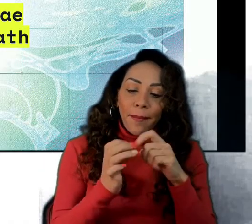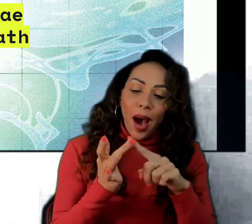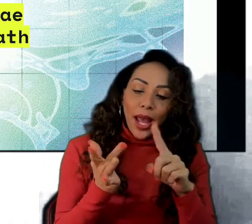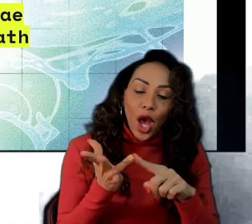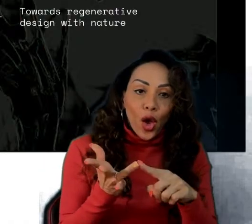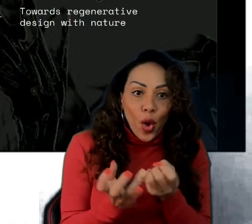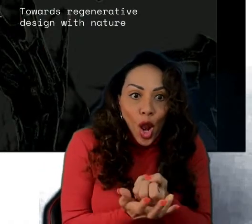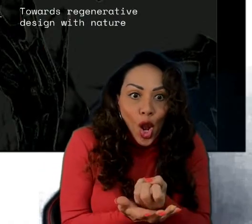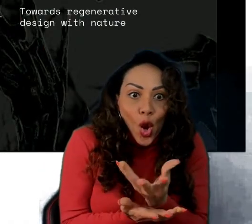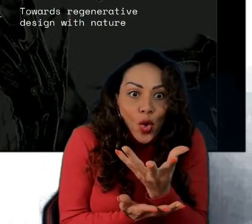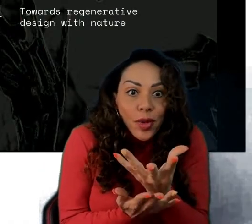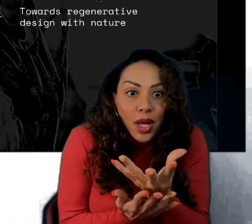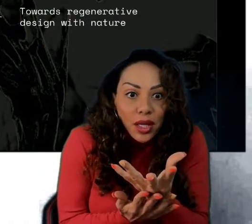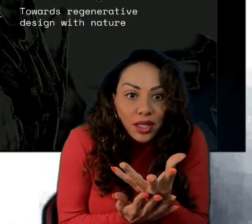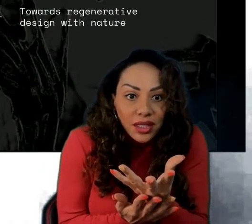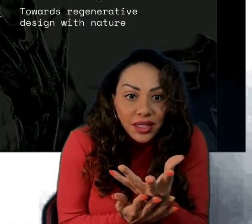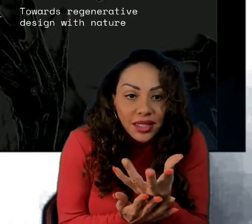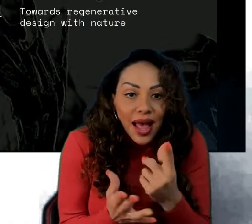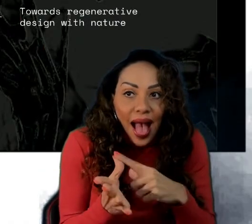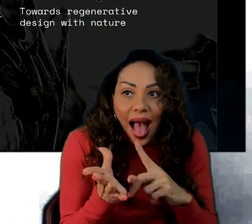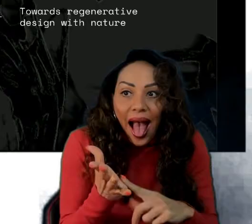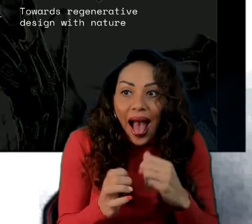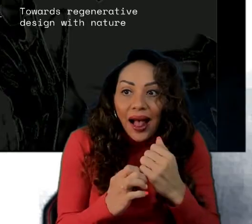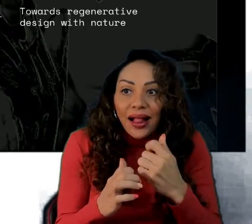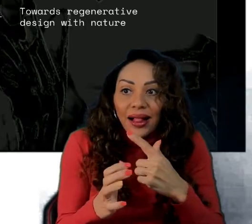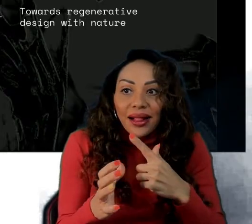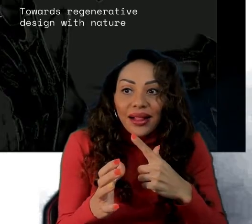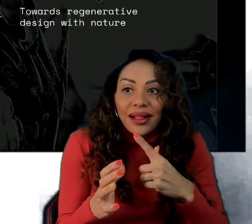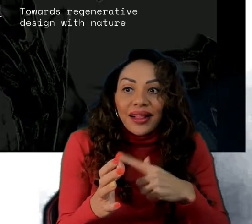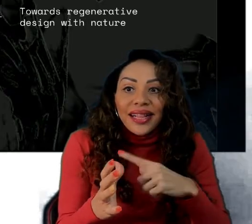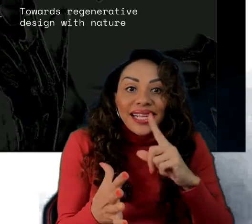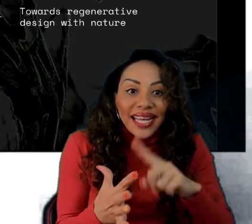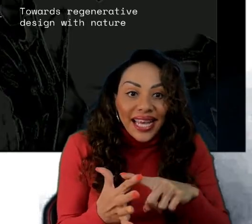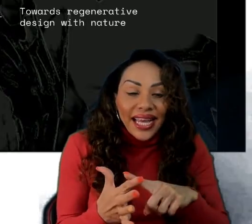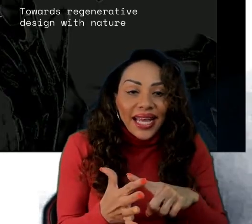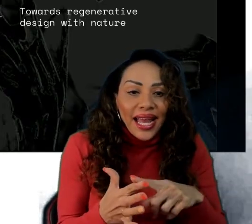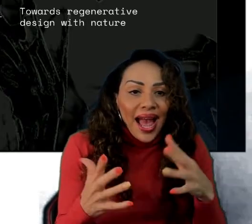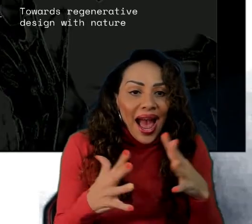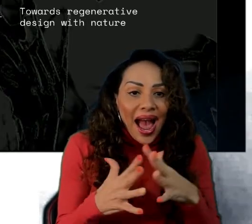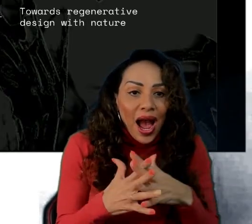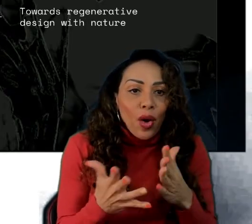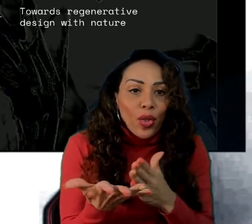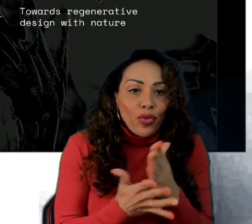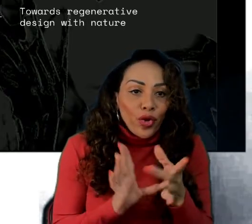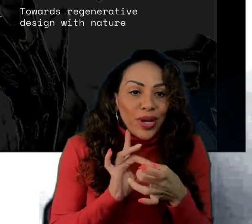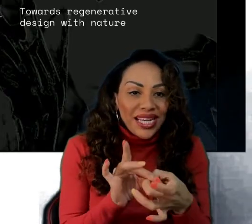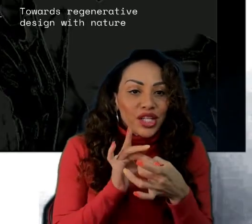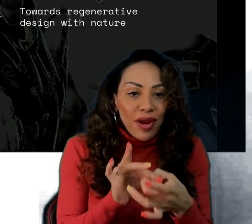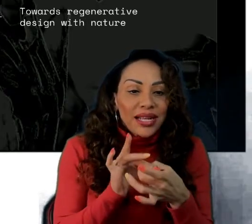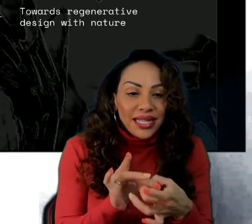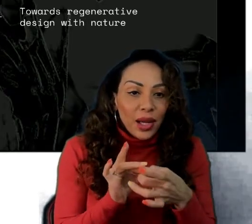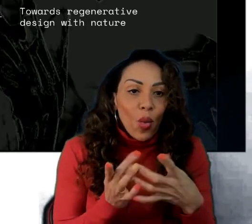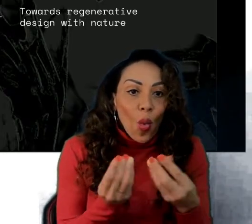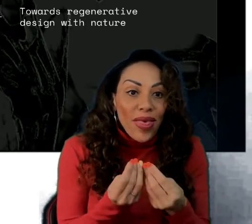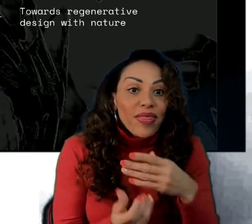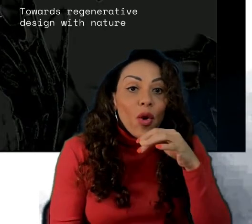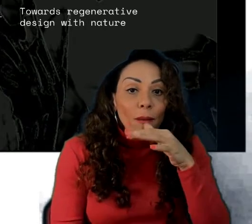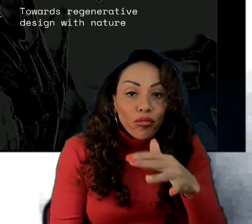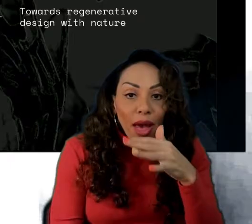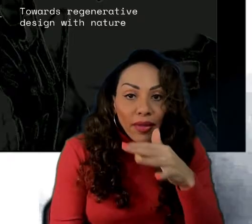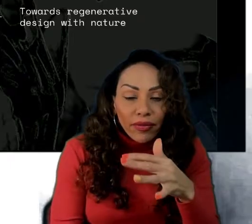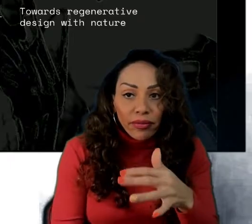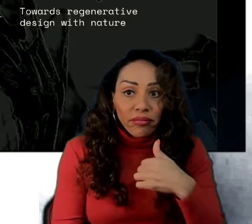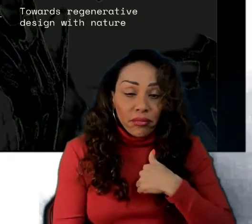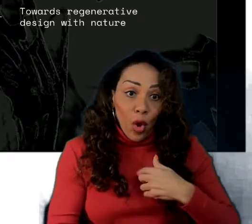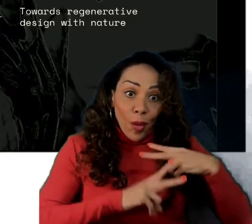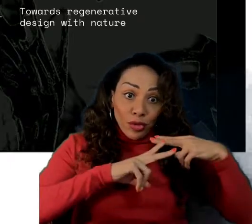it through your breath. So yeah, we really approached this as a research project. We didn't know what we would come out with